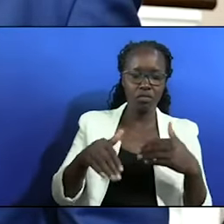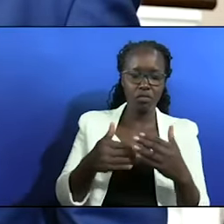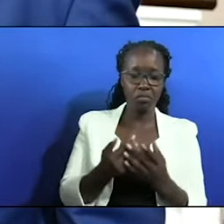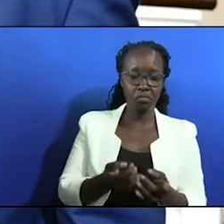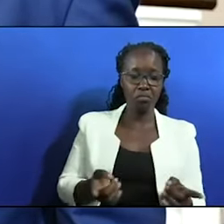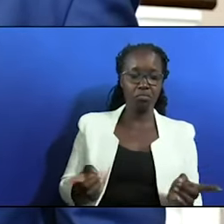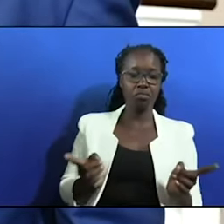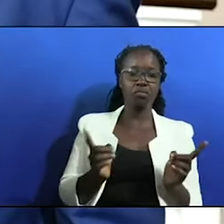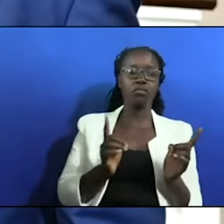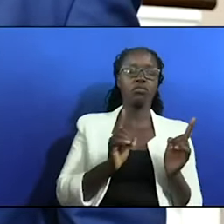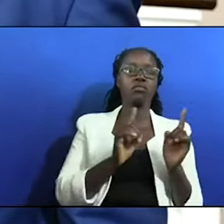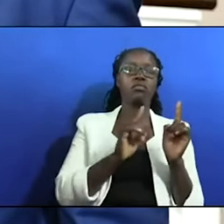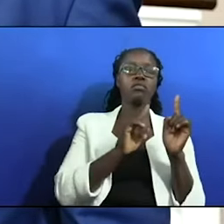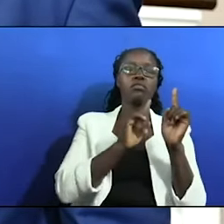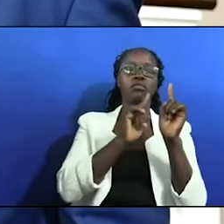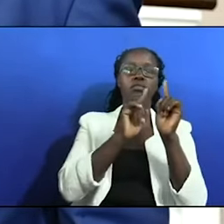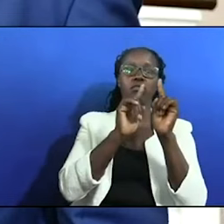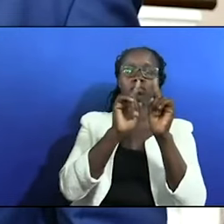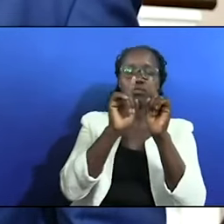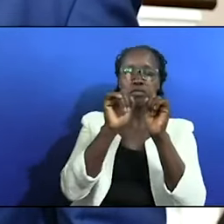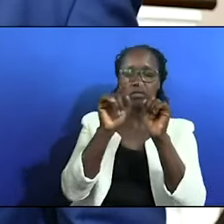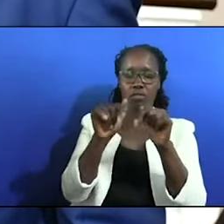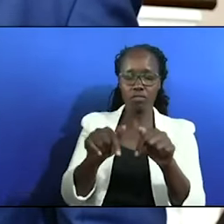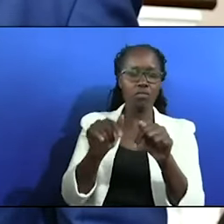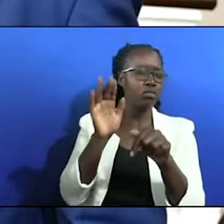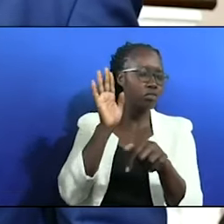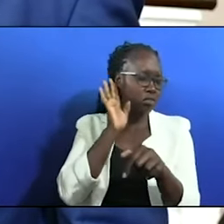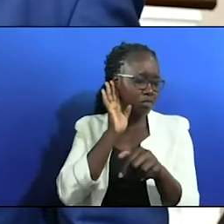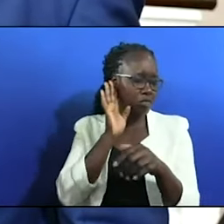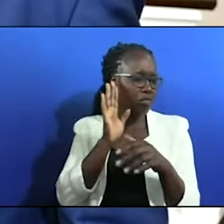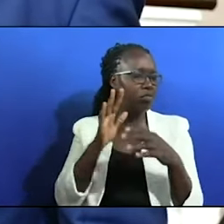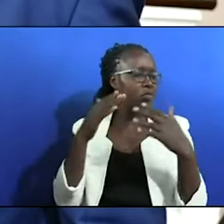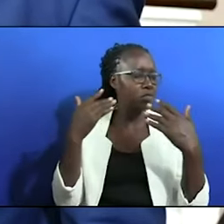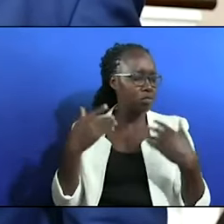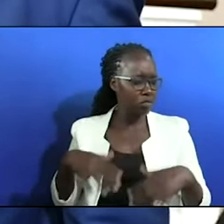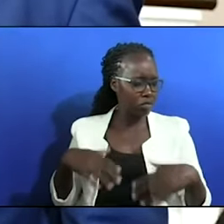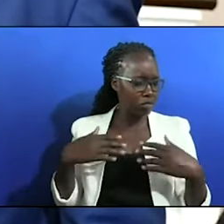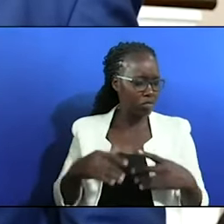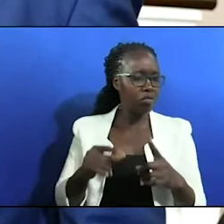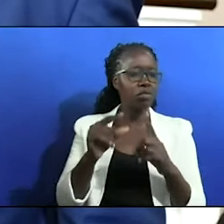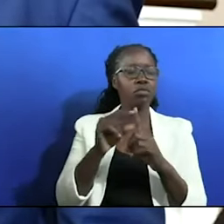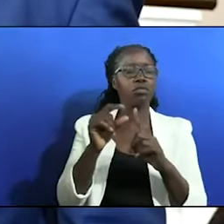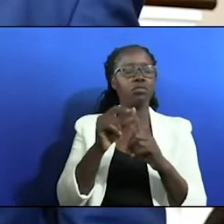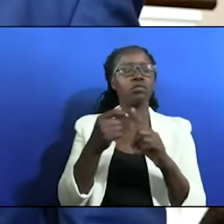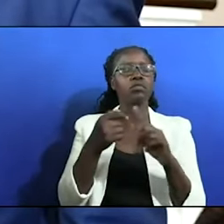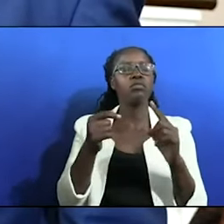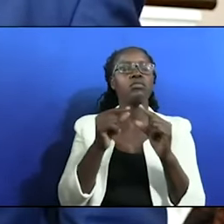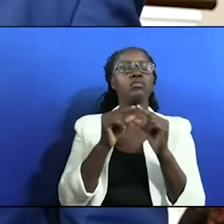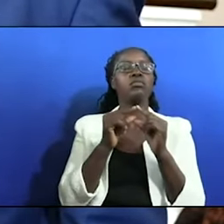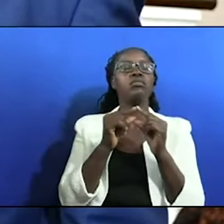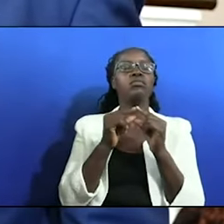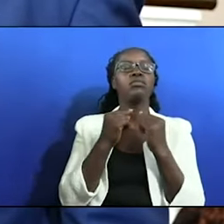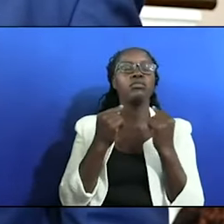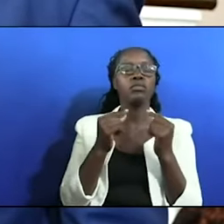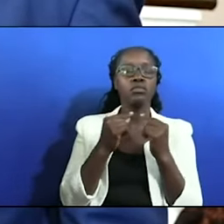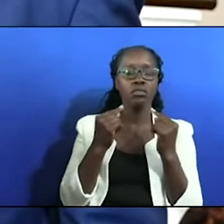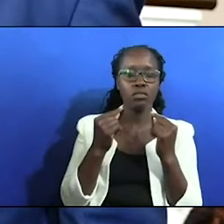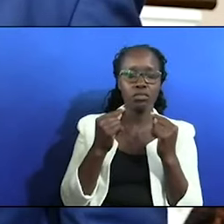to come here and hear this wonderful message from Pastor